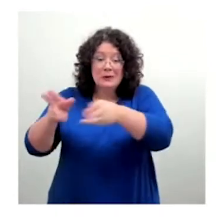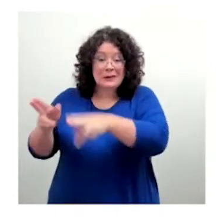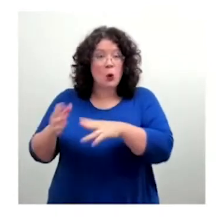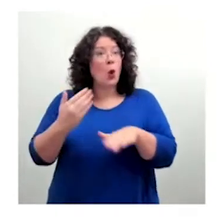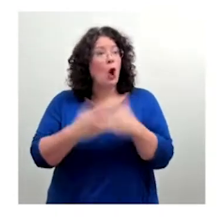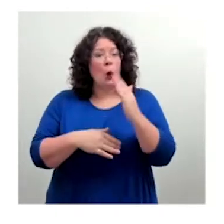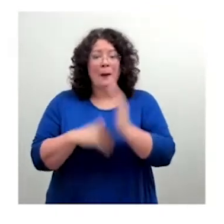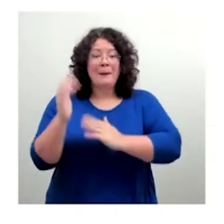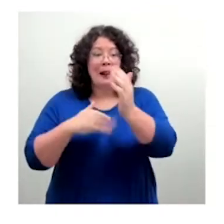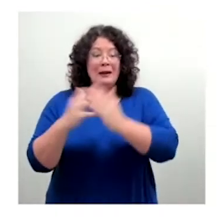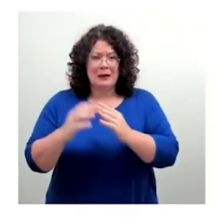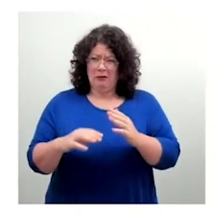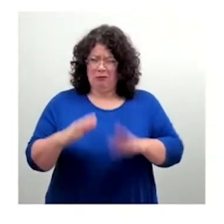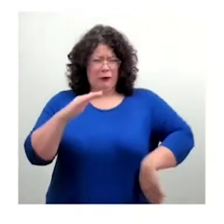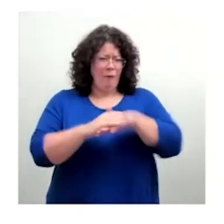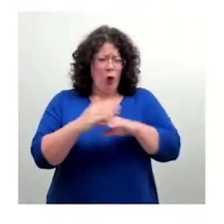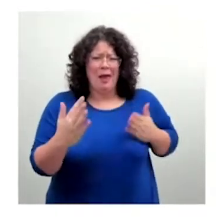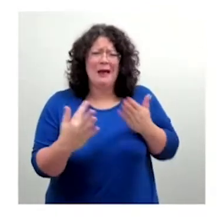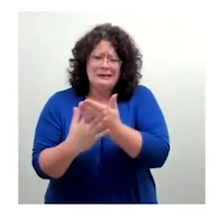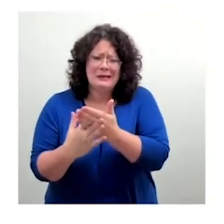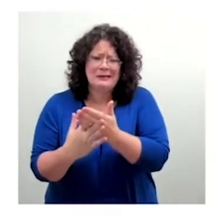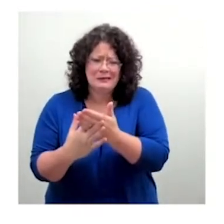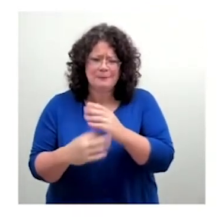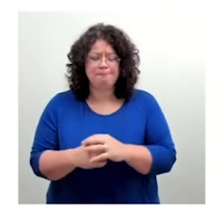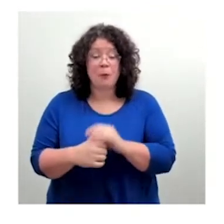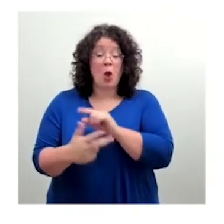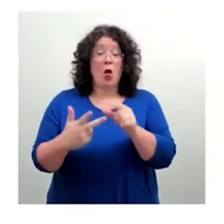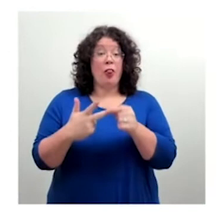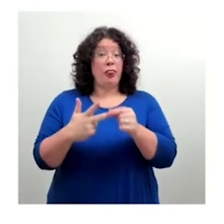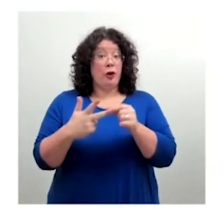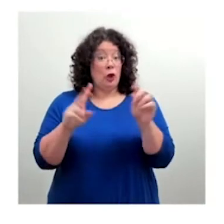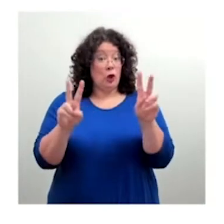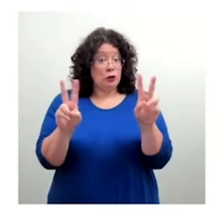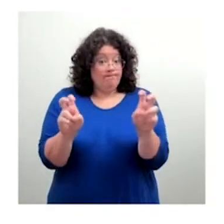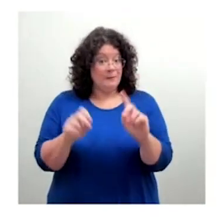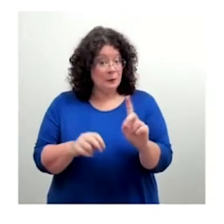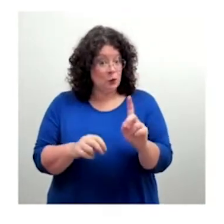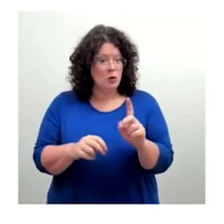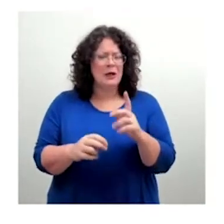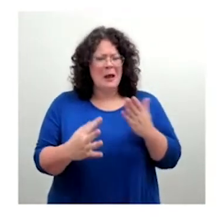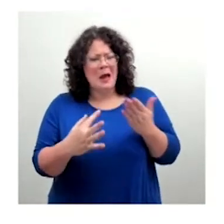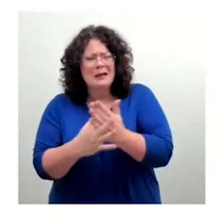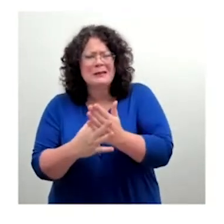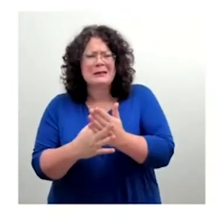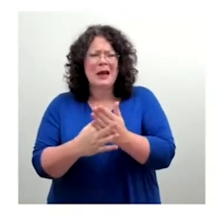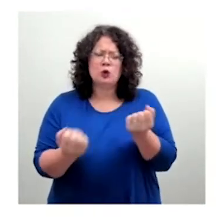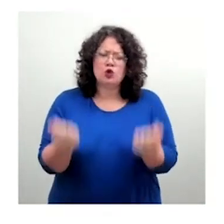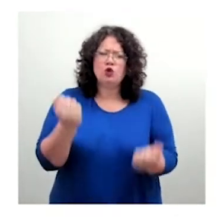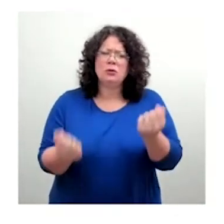is around changing perceptions, so challenging stigma, showing disabled